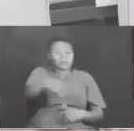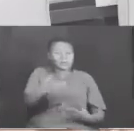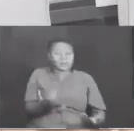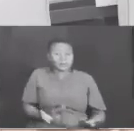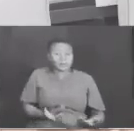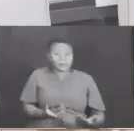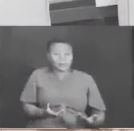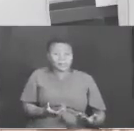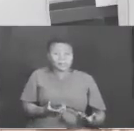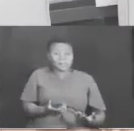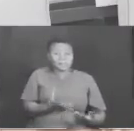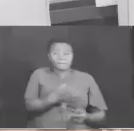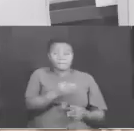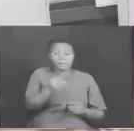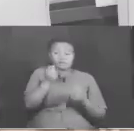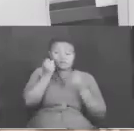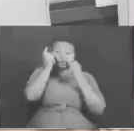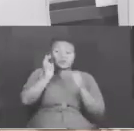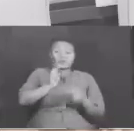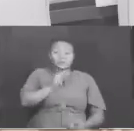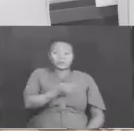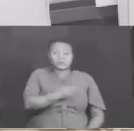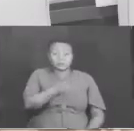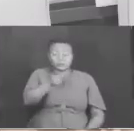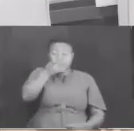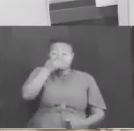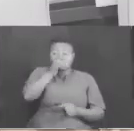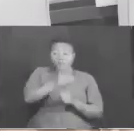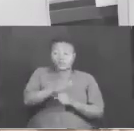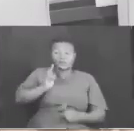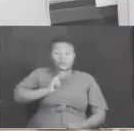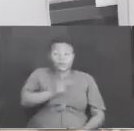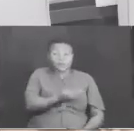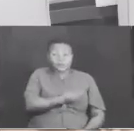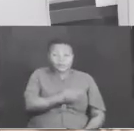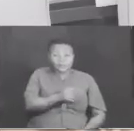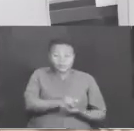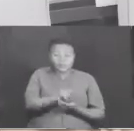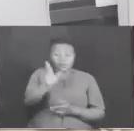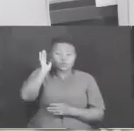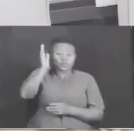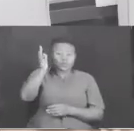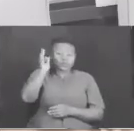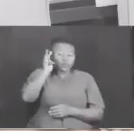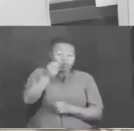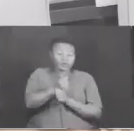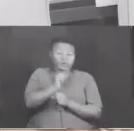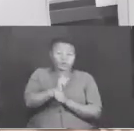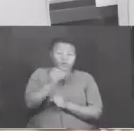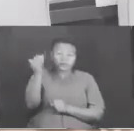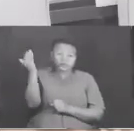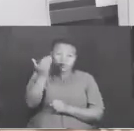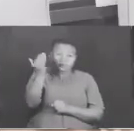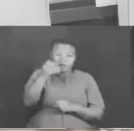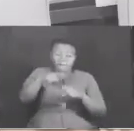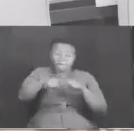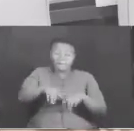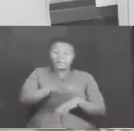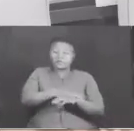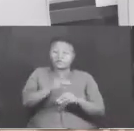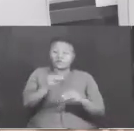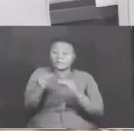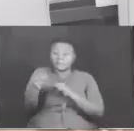Come and spring a surprise. Yes, you've assured us that you are going to make a statement pursuant to a matter